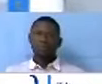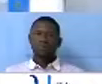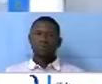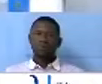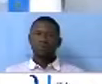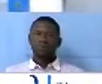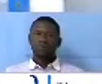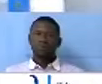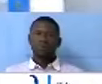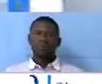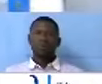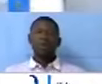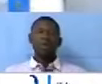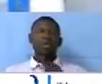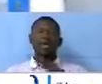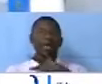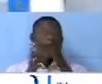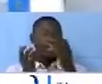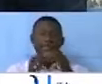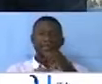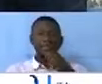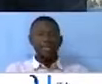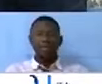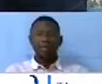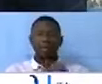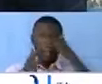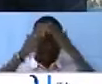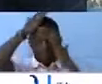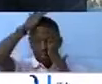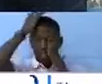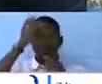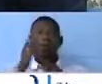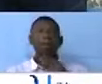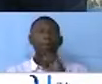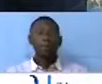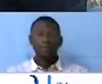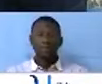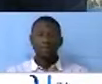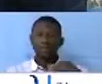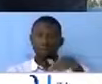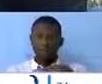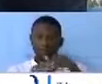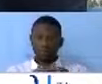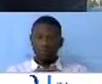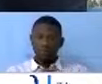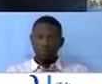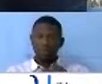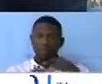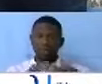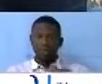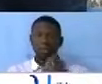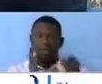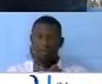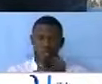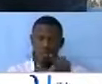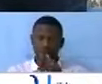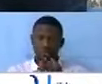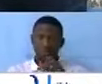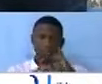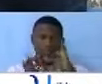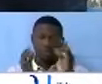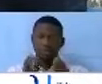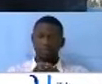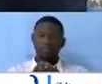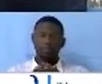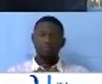a military officer is involved. Def na ko ci bëpp tafar bo xamné ni soldar yi ñu ci bokkon. Nor the